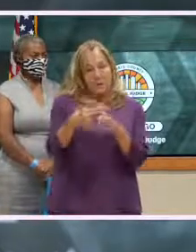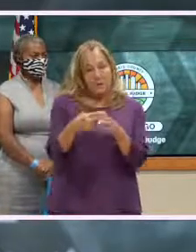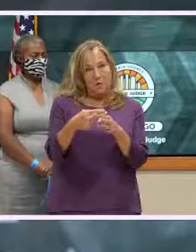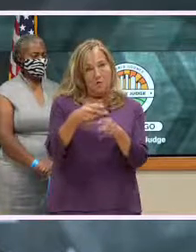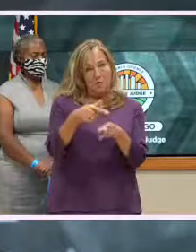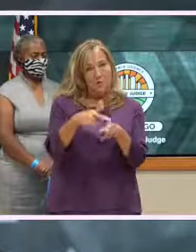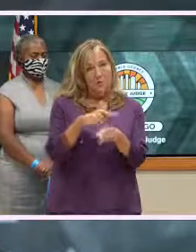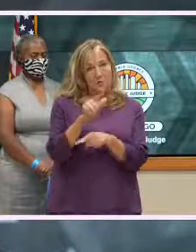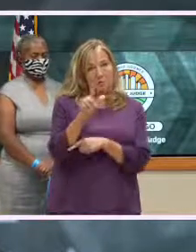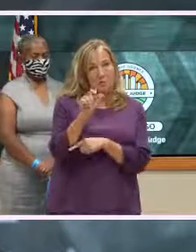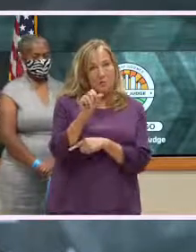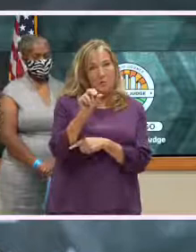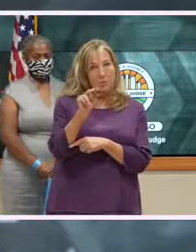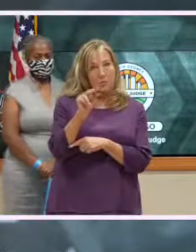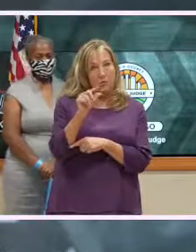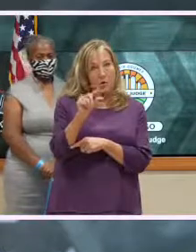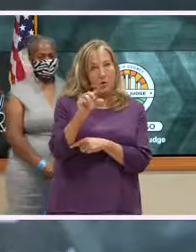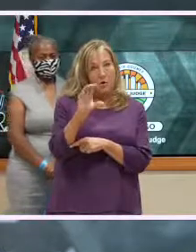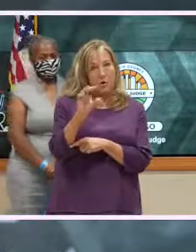long-term neurologic,